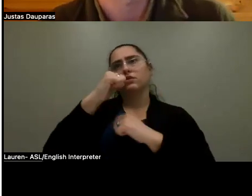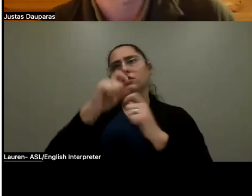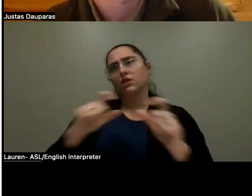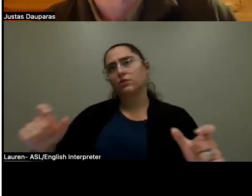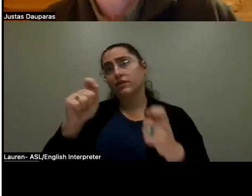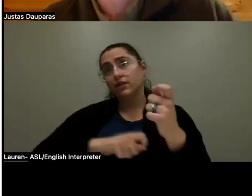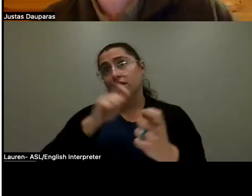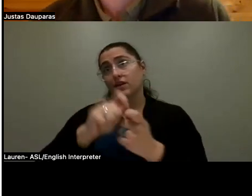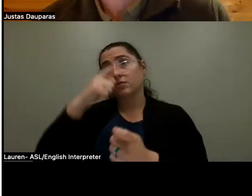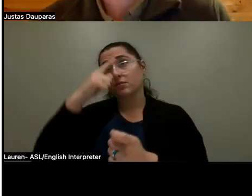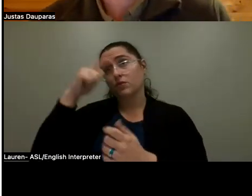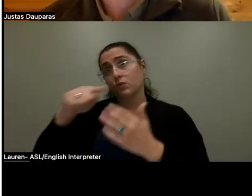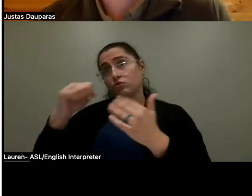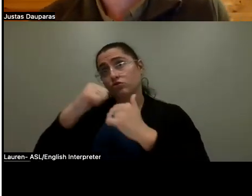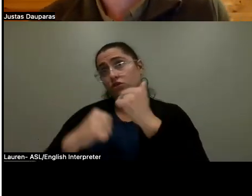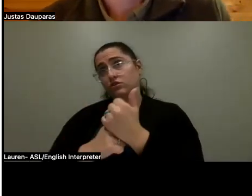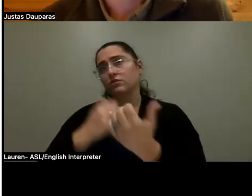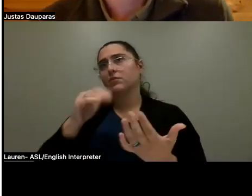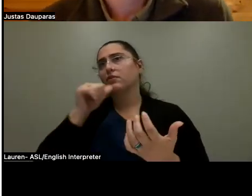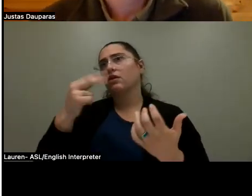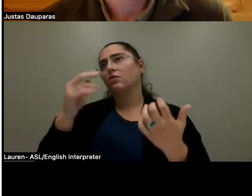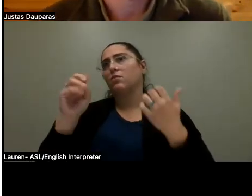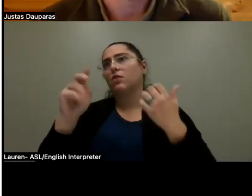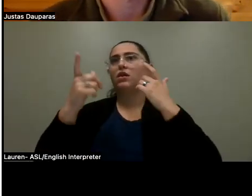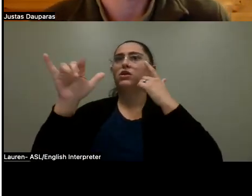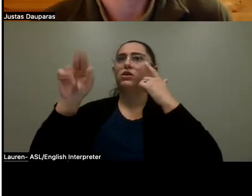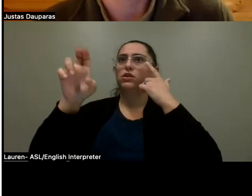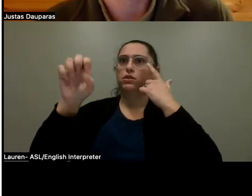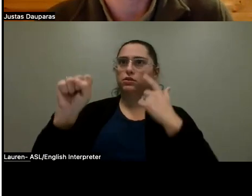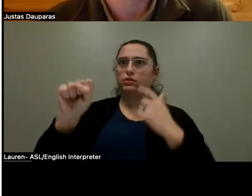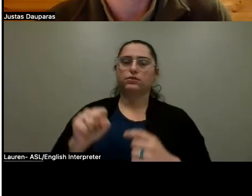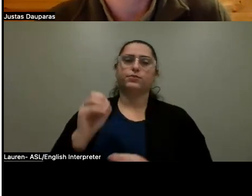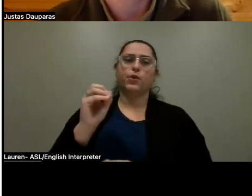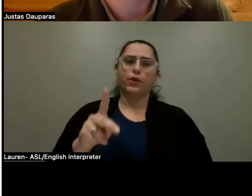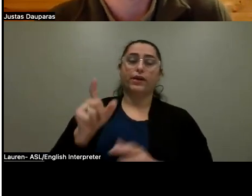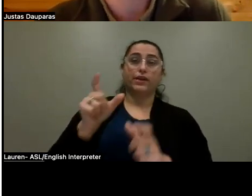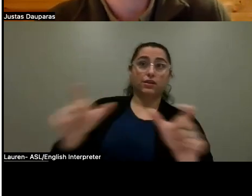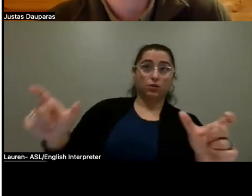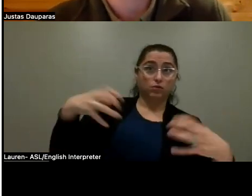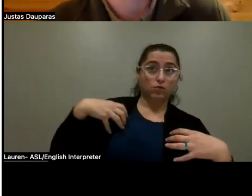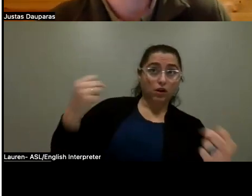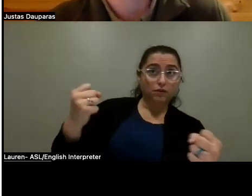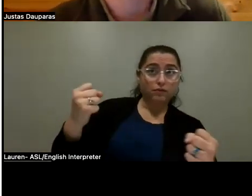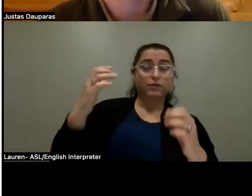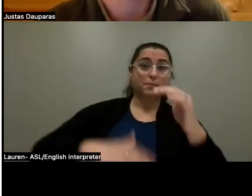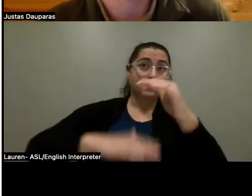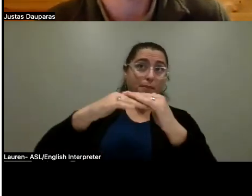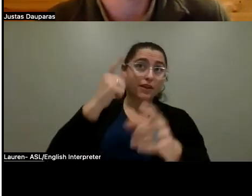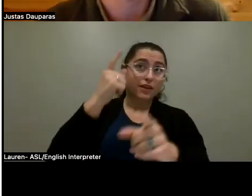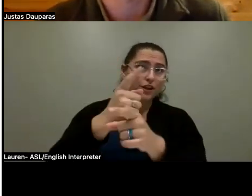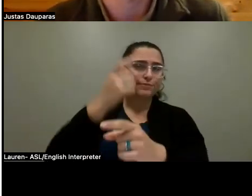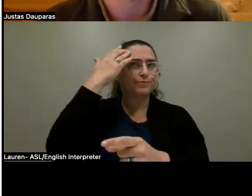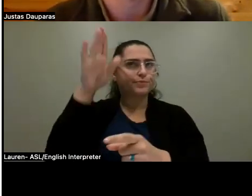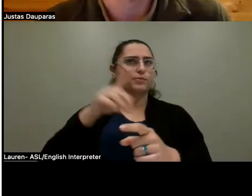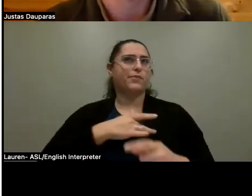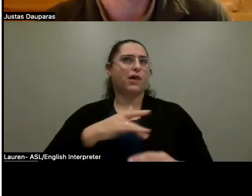homologous. I have no idea about the sequence recovery maximum accuracy. Most of the time, I usually look at the sequence